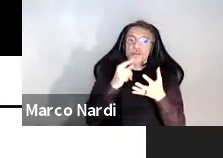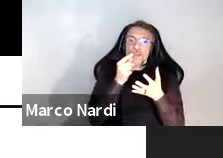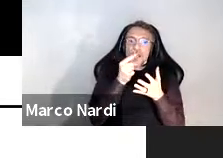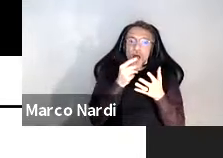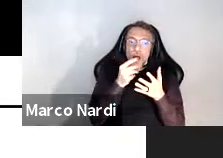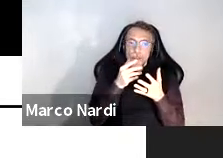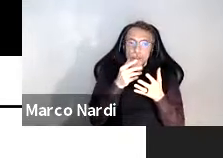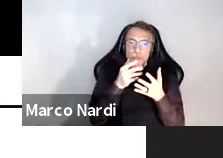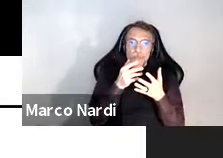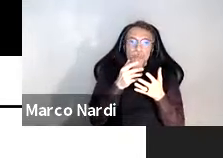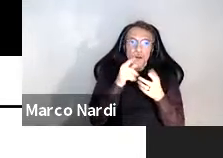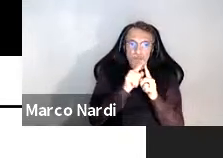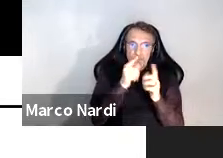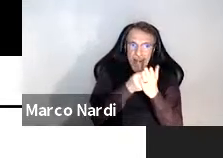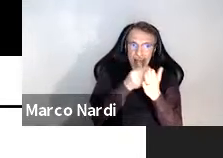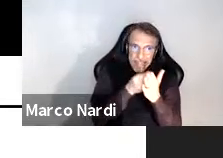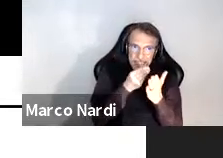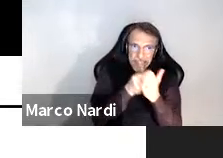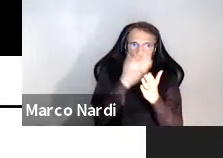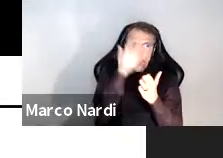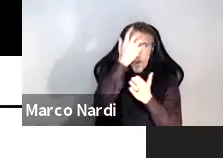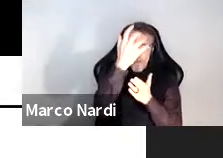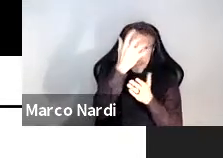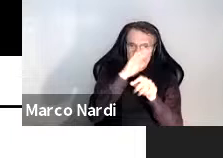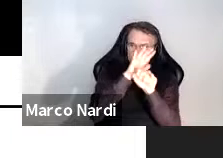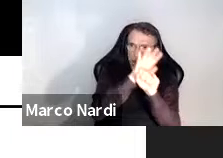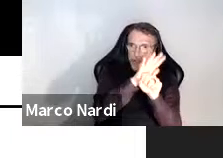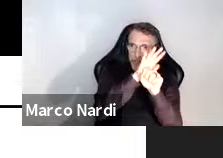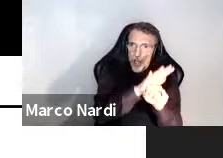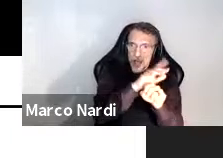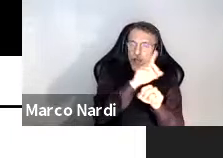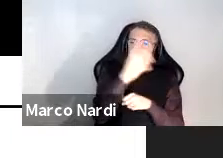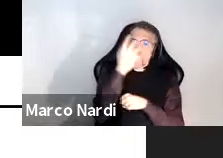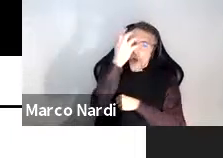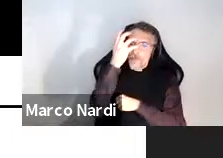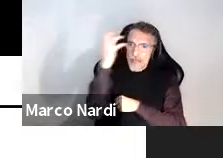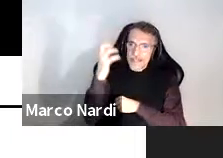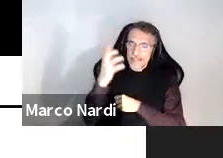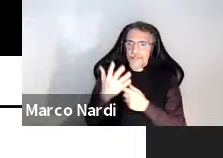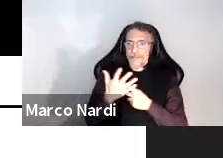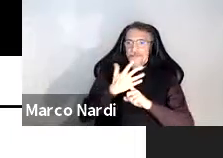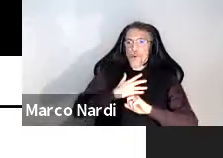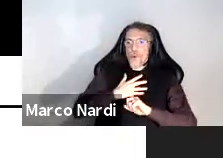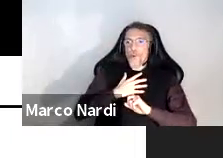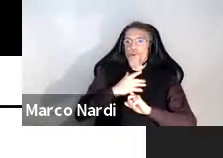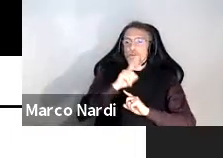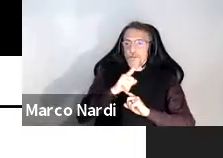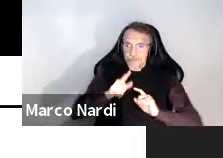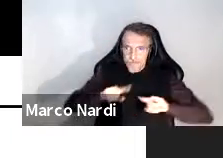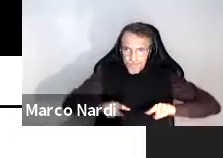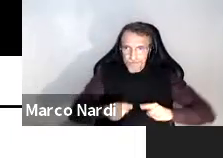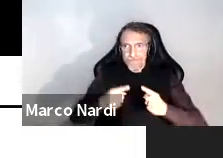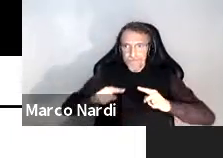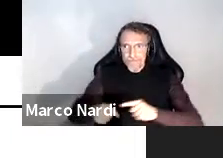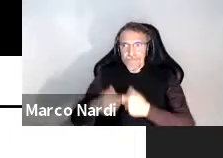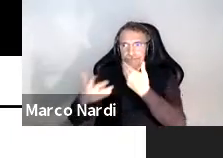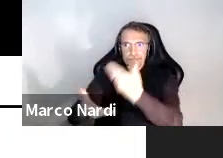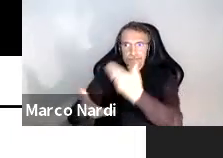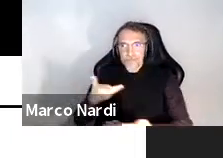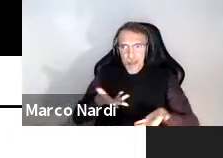exerted on the finances of government, and therefore governments were forced to provide some stimulus packages